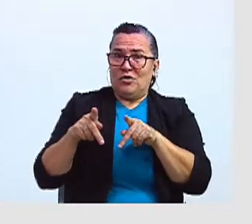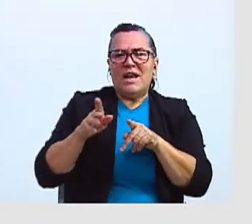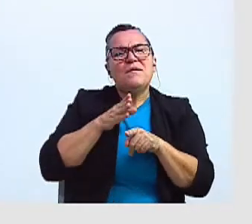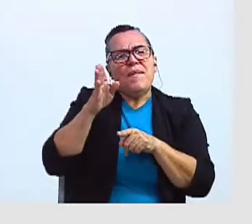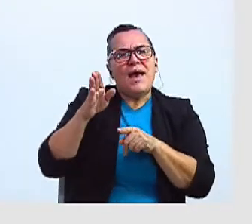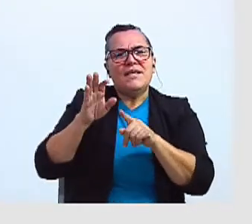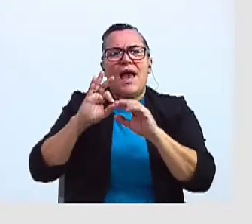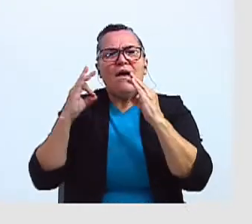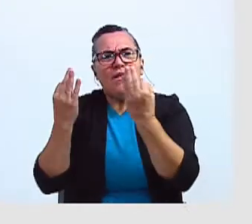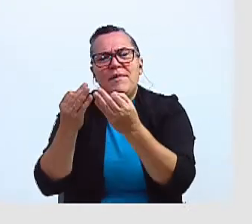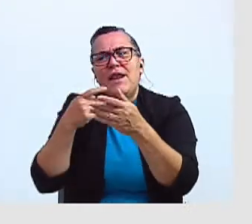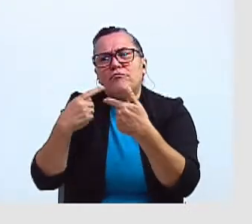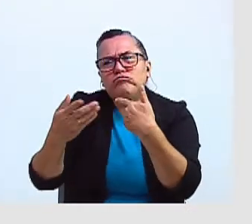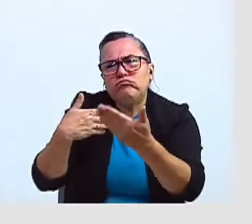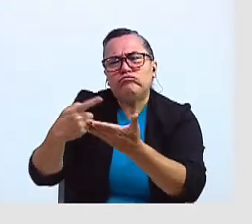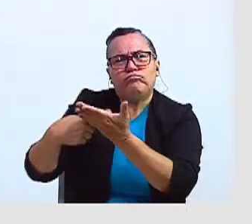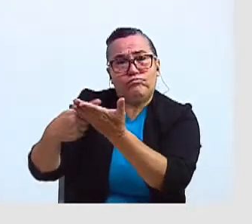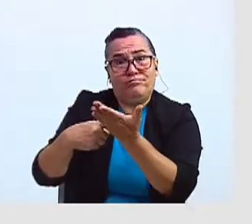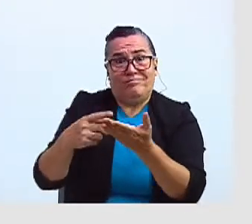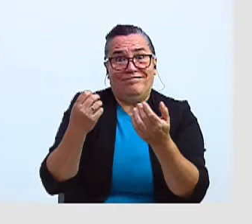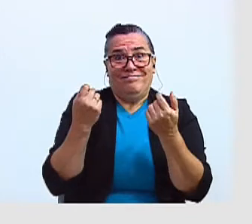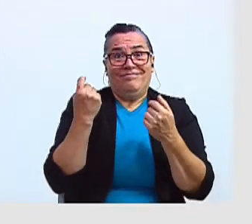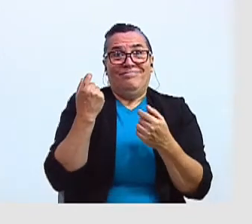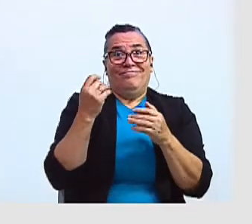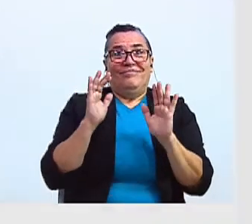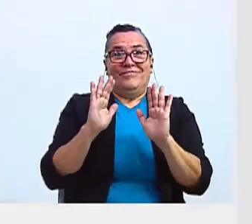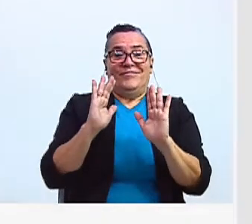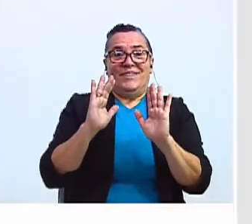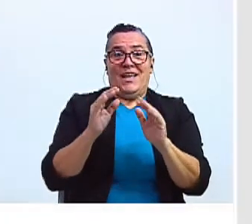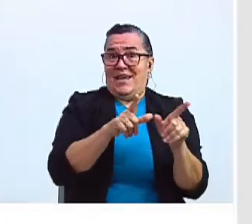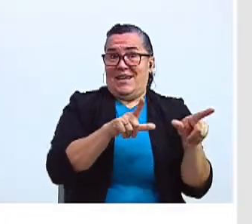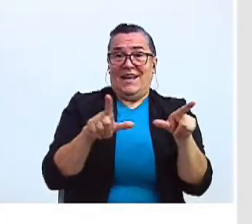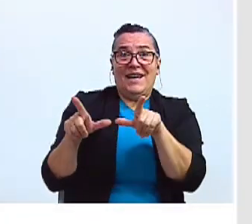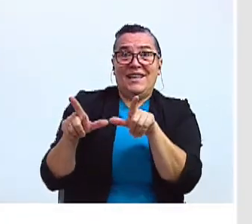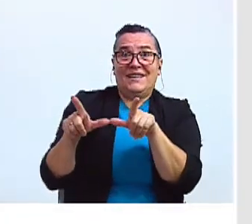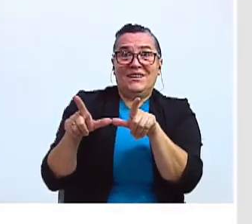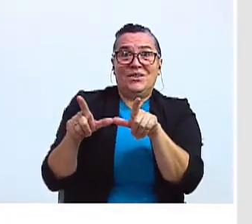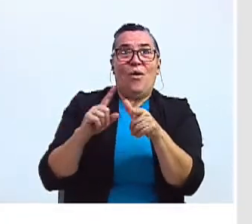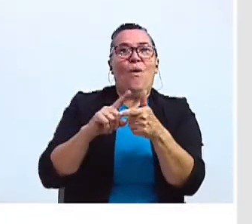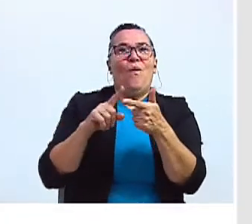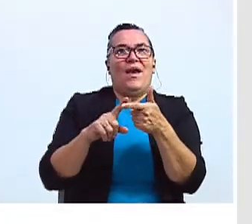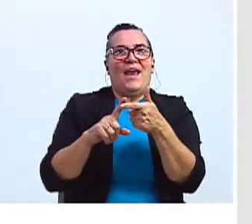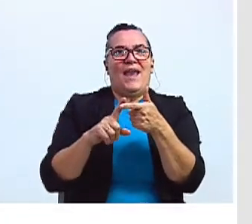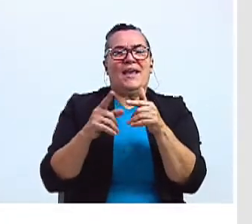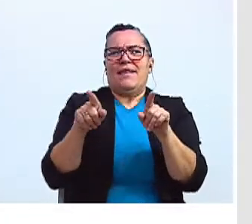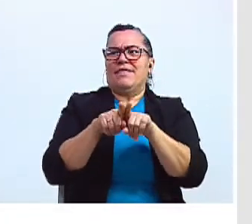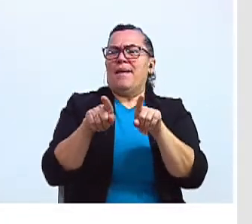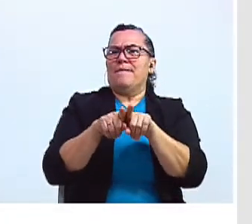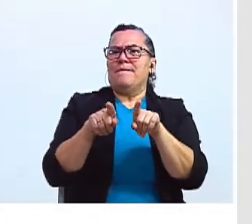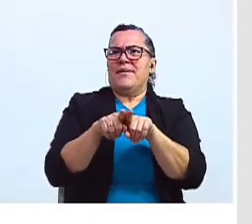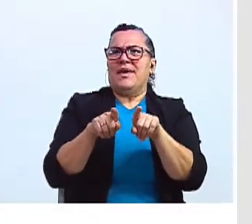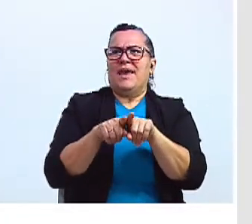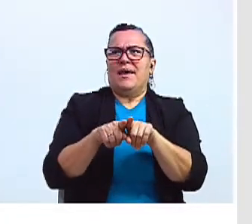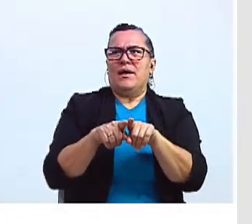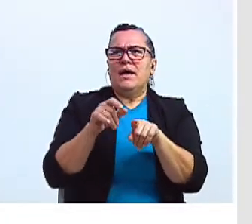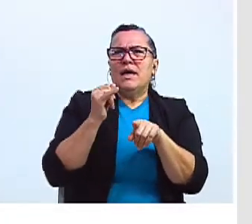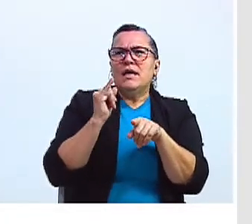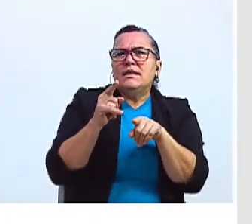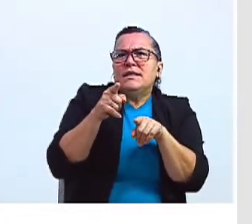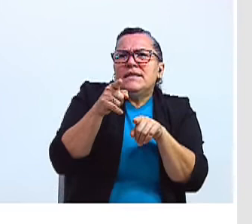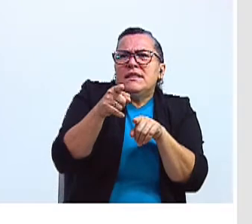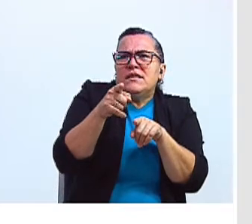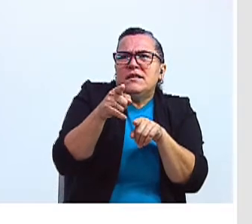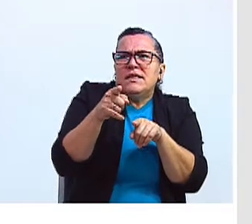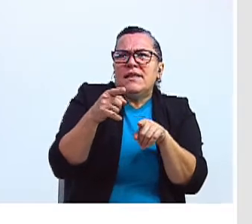this. Okay, ready? All societies have cultural